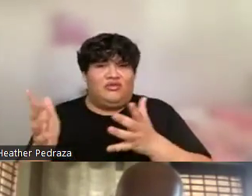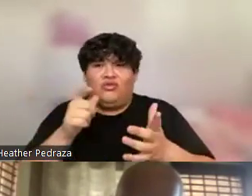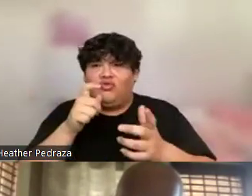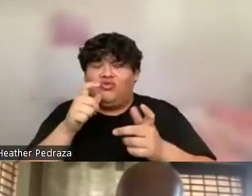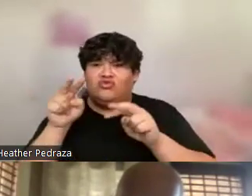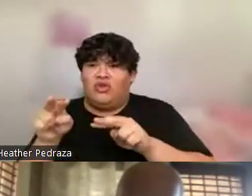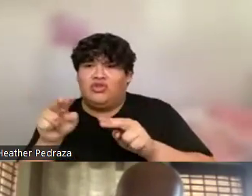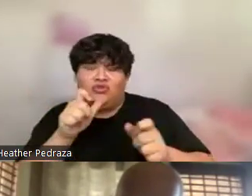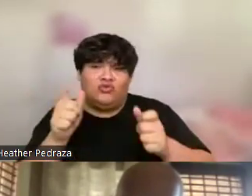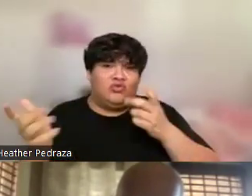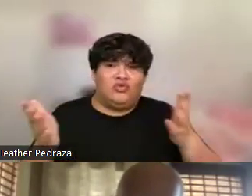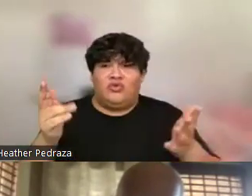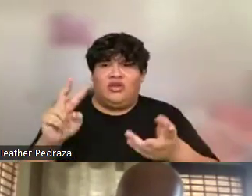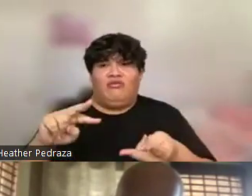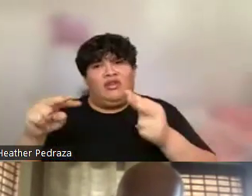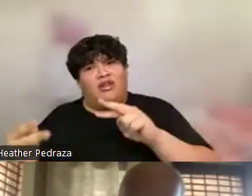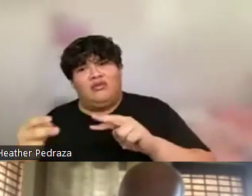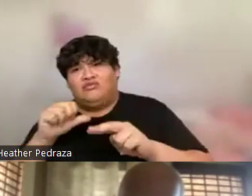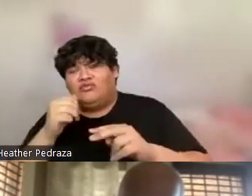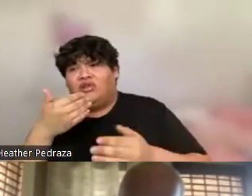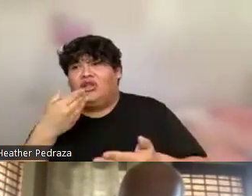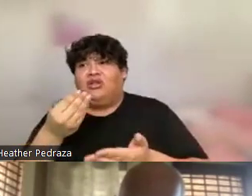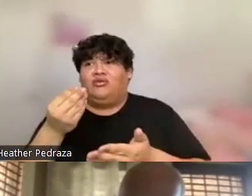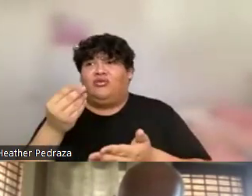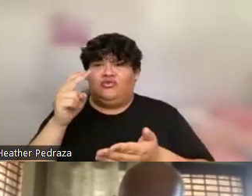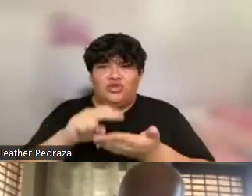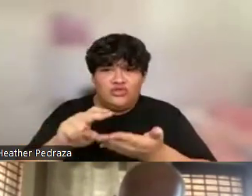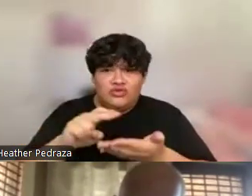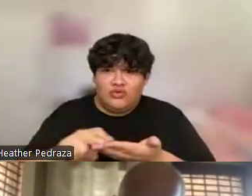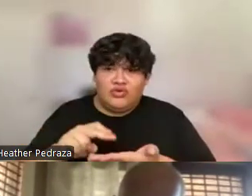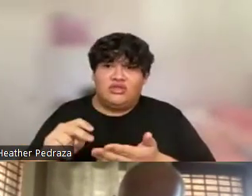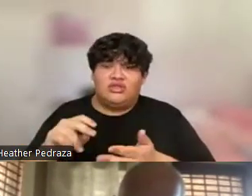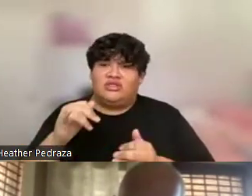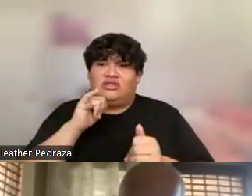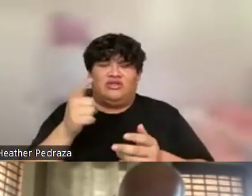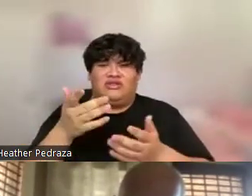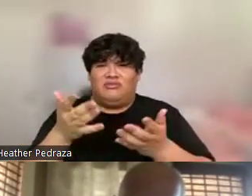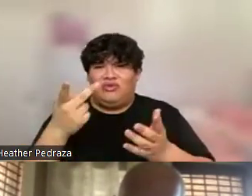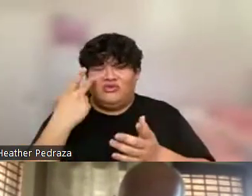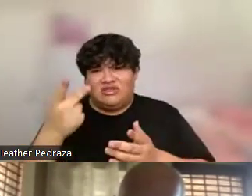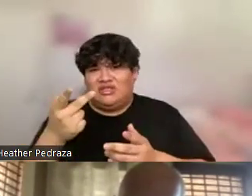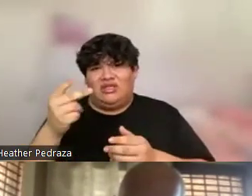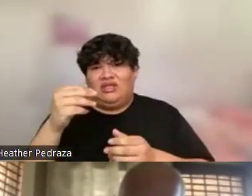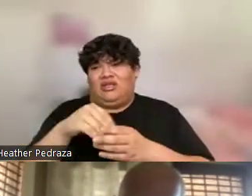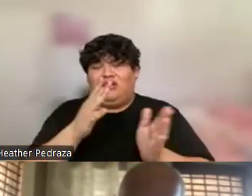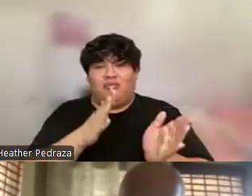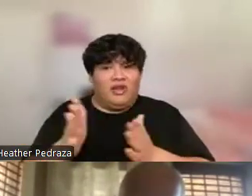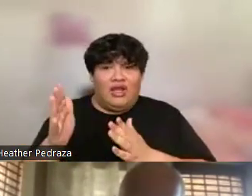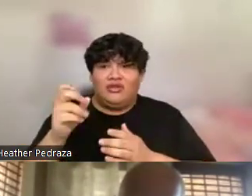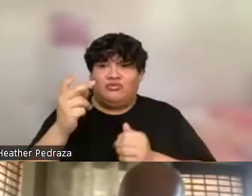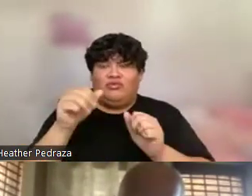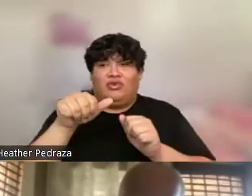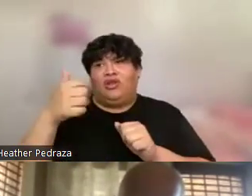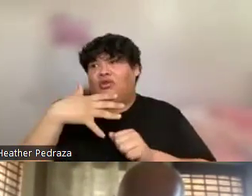care of who, and it flips without the proper resource. And perhaps is that something that you've seen any of the plans address, like older adults